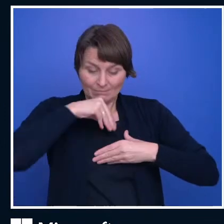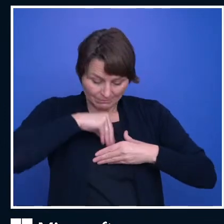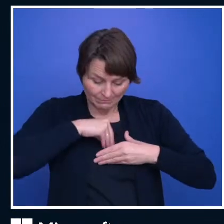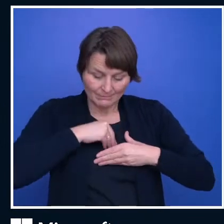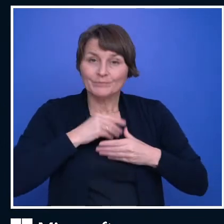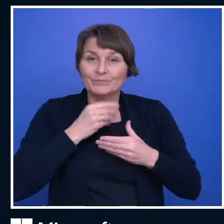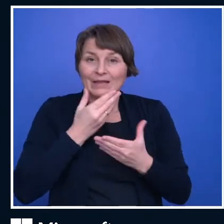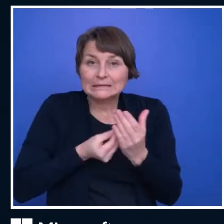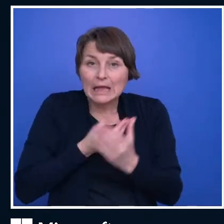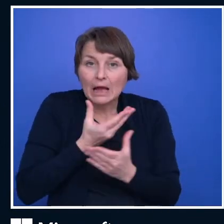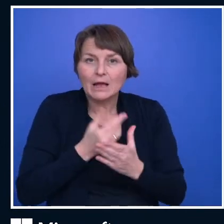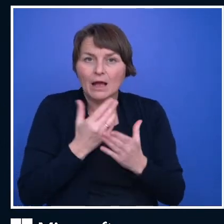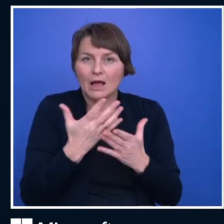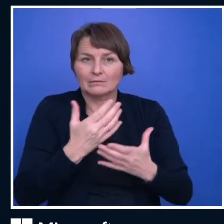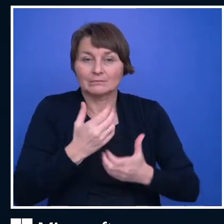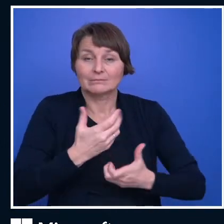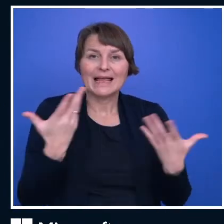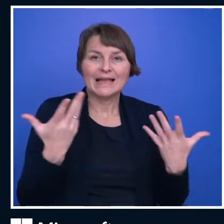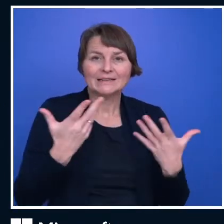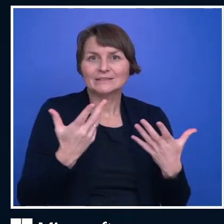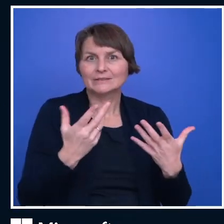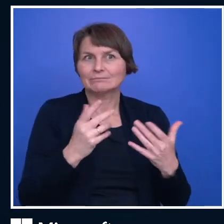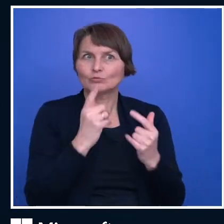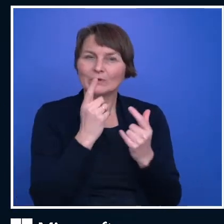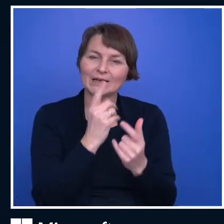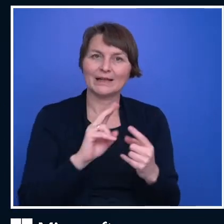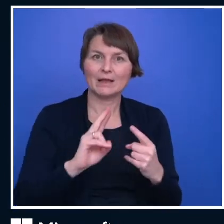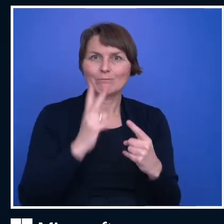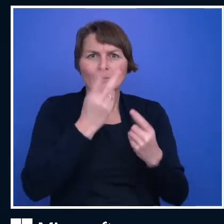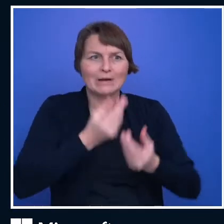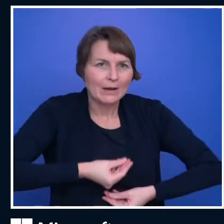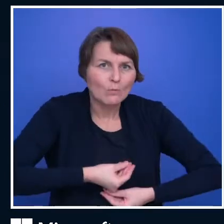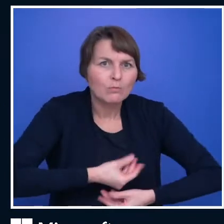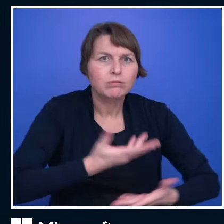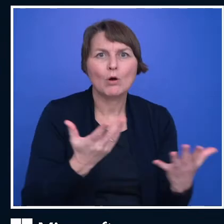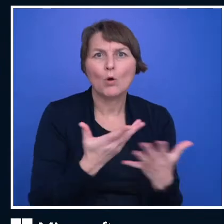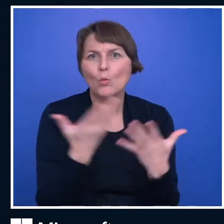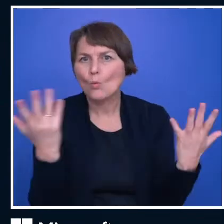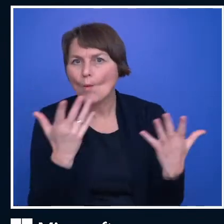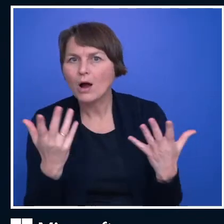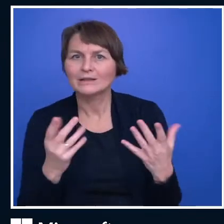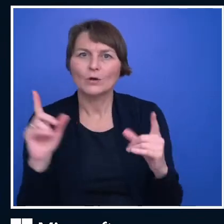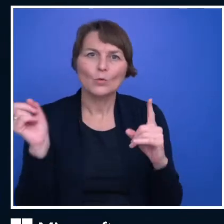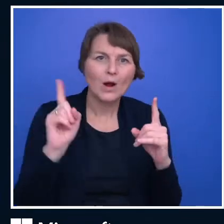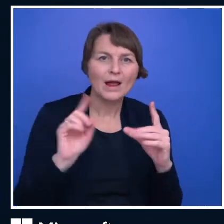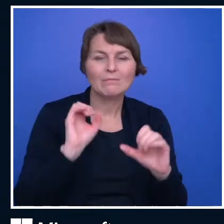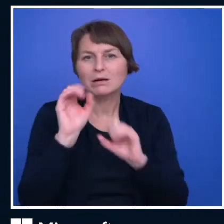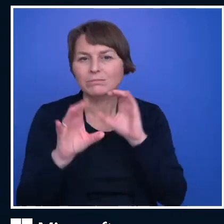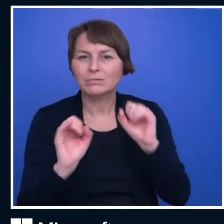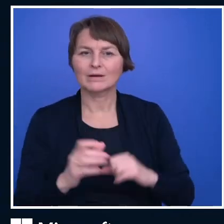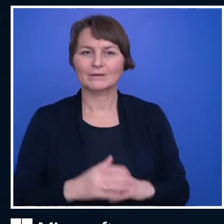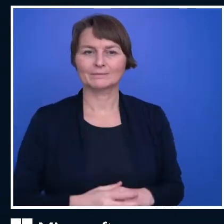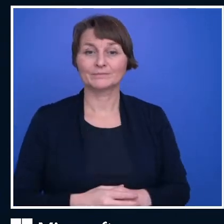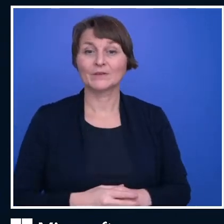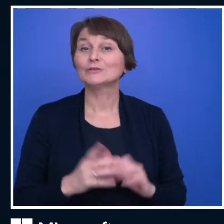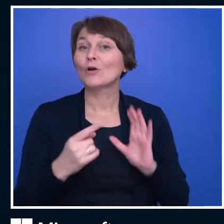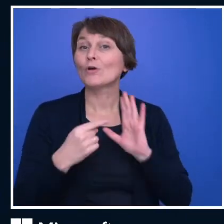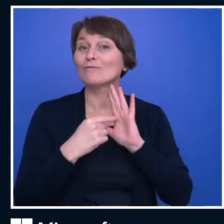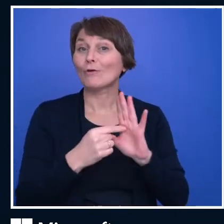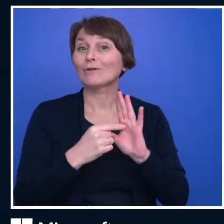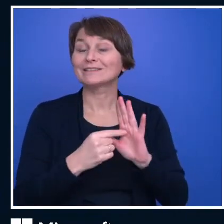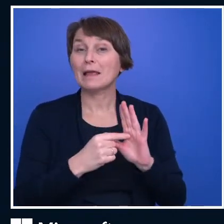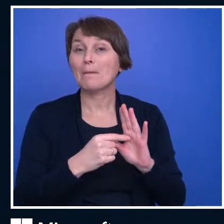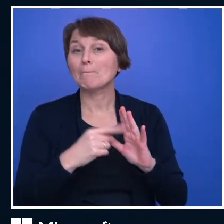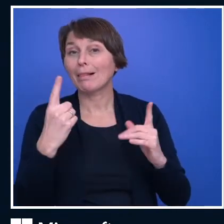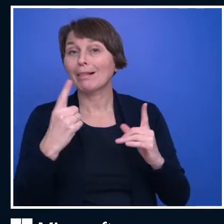post, how we post. So is it see you later, or is it see you at 6:30 tonight? I'm looking forward